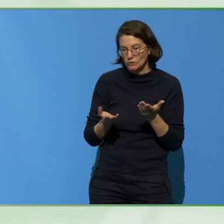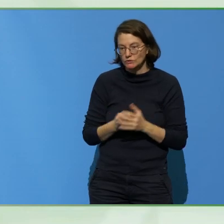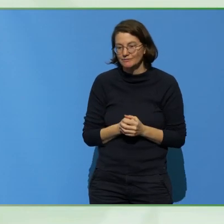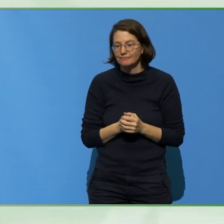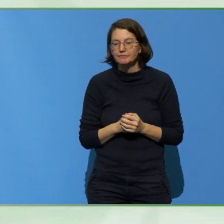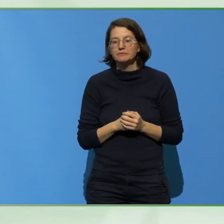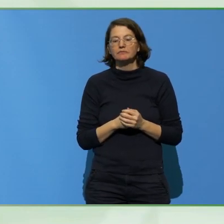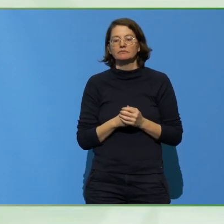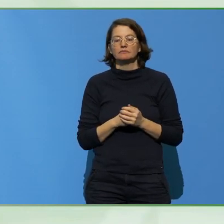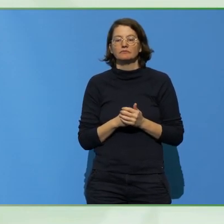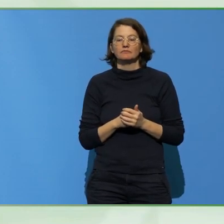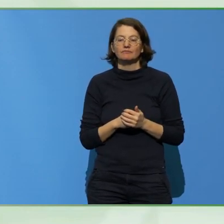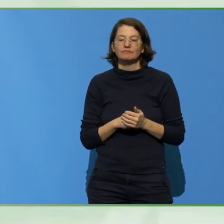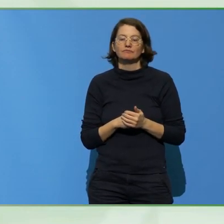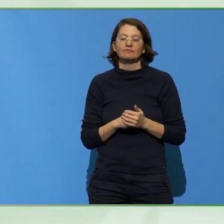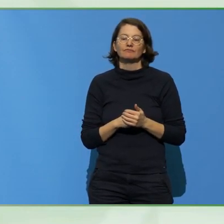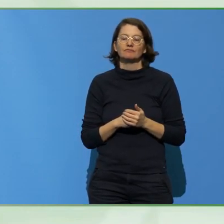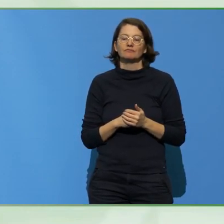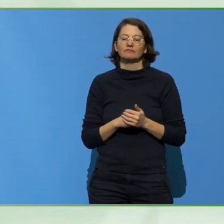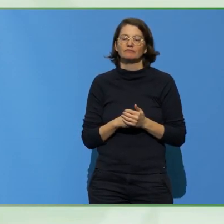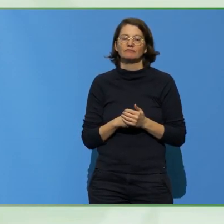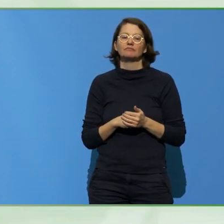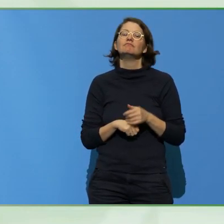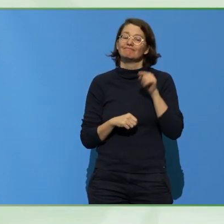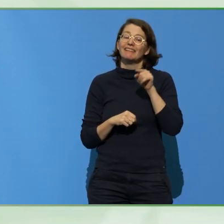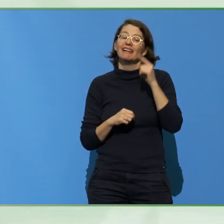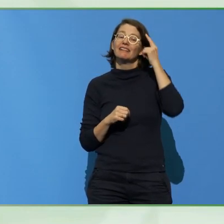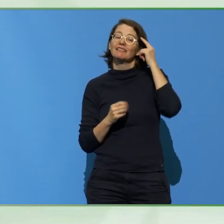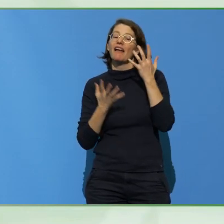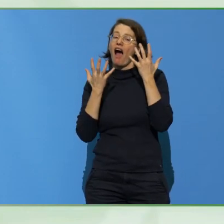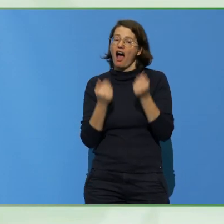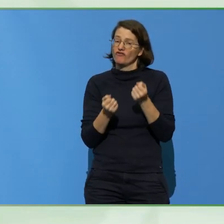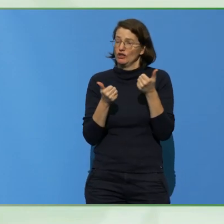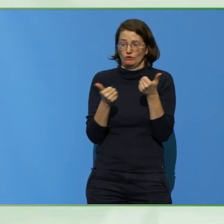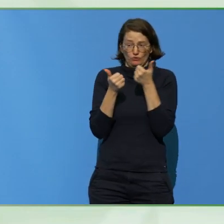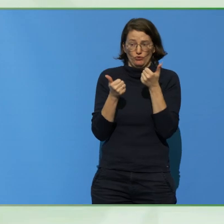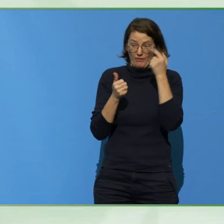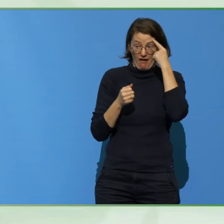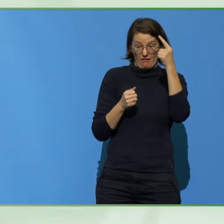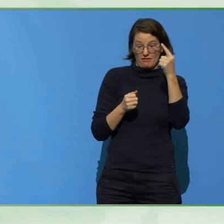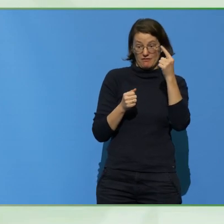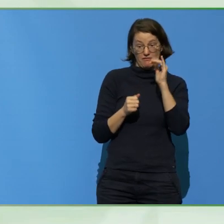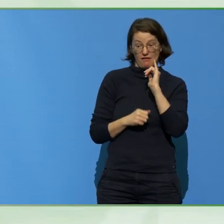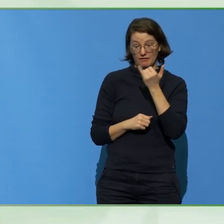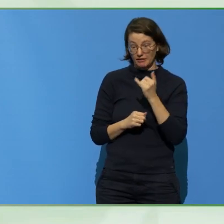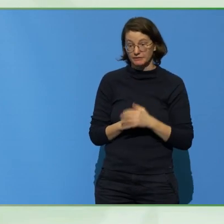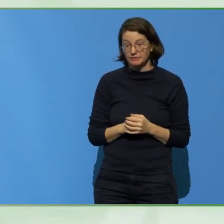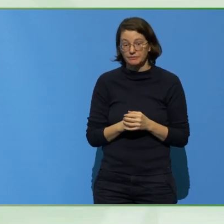no harm in monetizing it and leveraging the company to grow. So that's possibly what I've